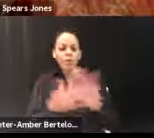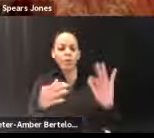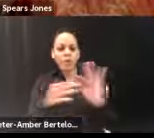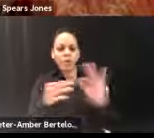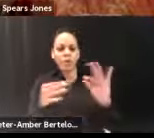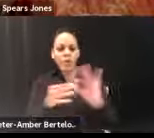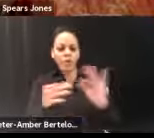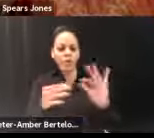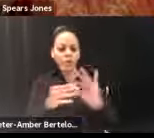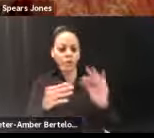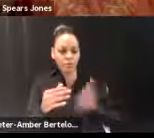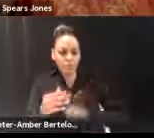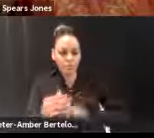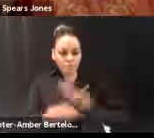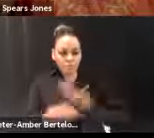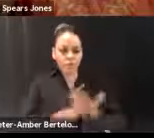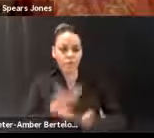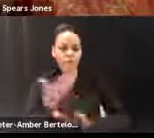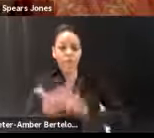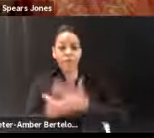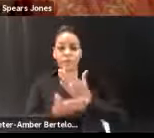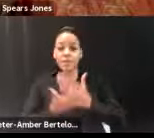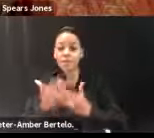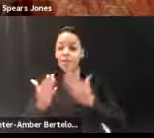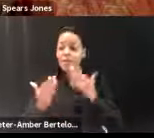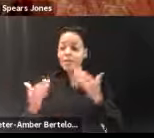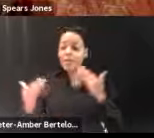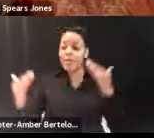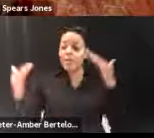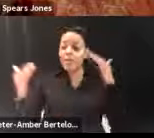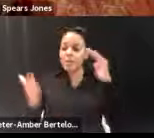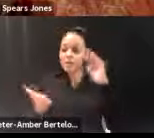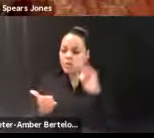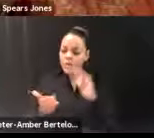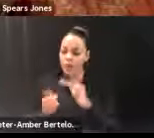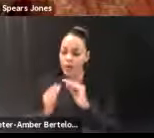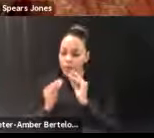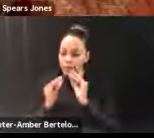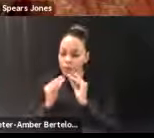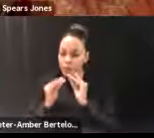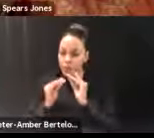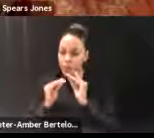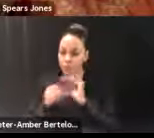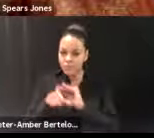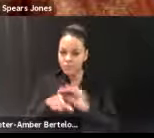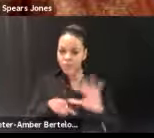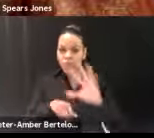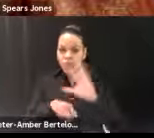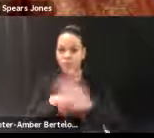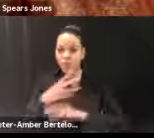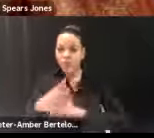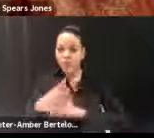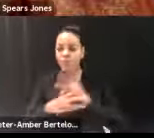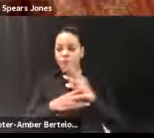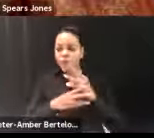Yes, sung too softly, as if only whispers can make the world hear.